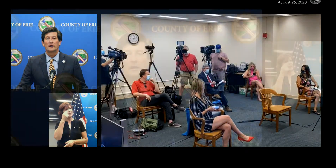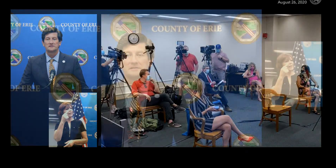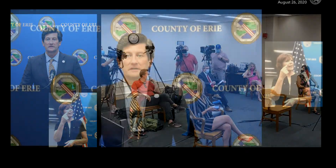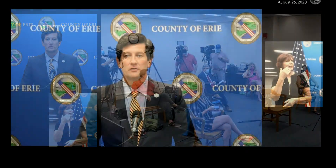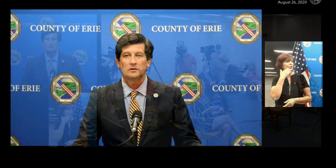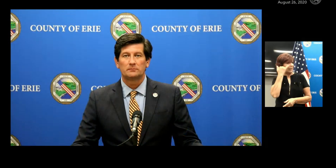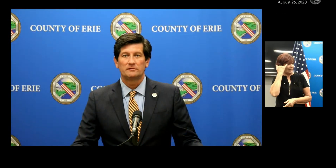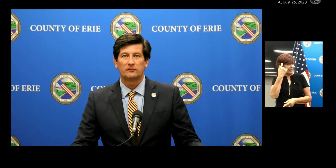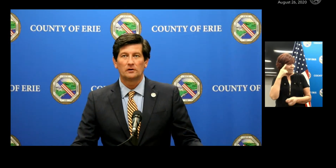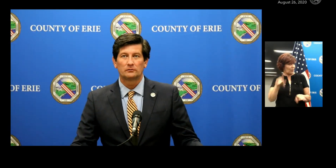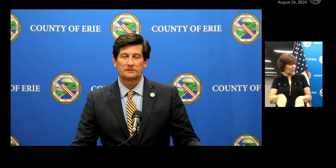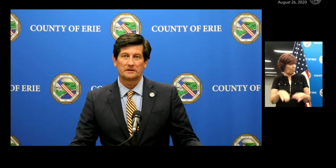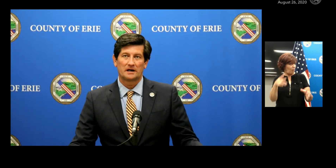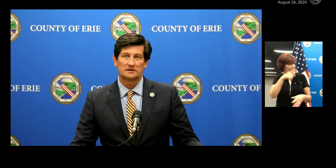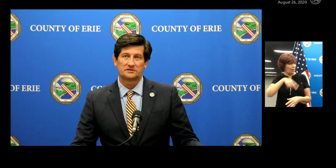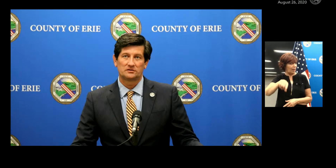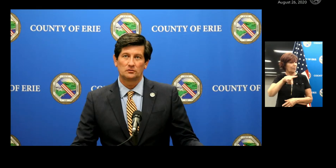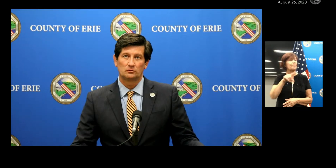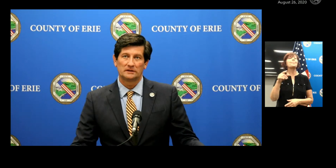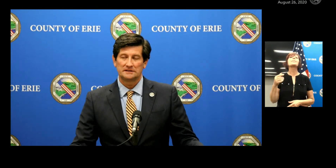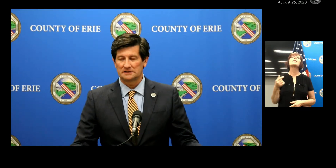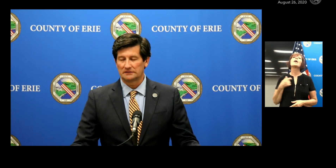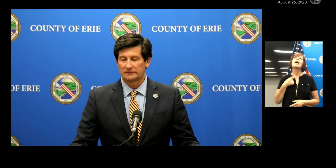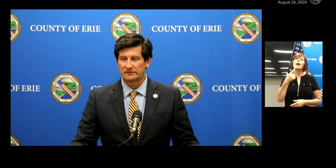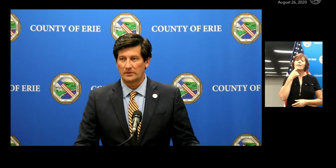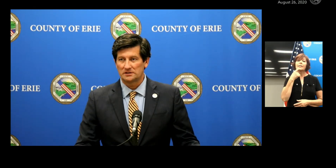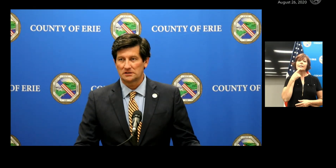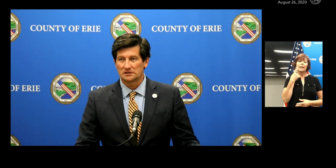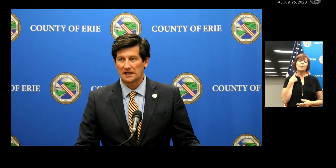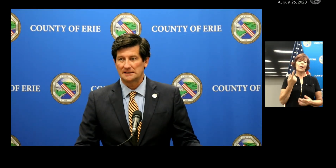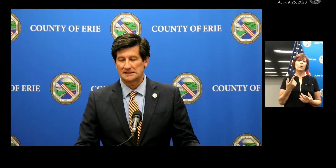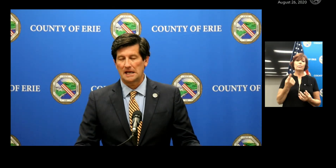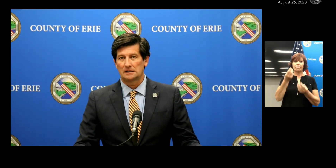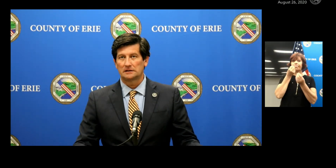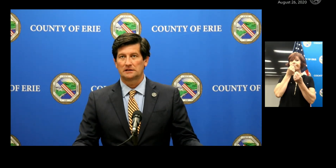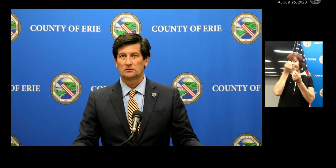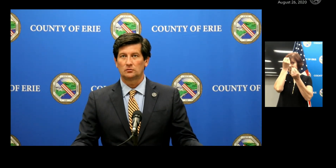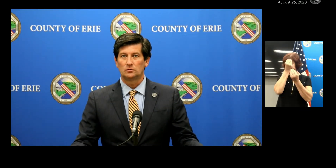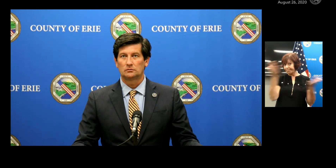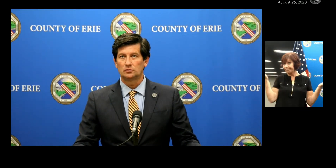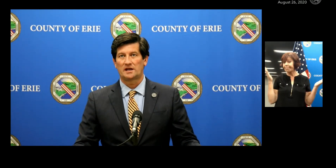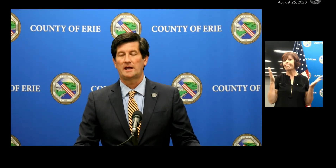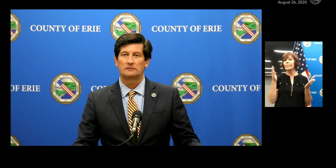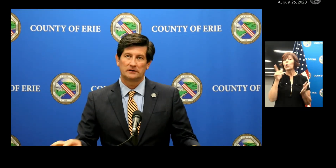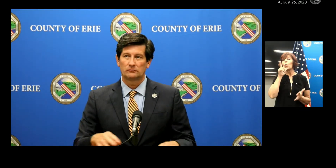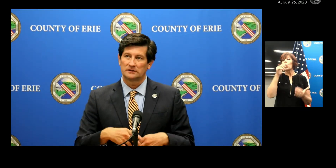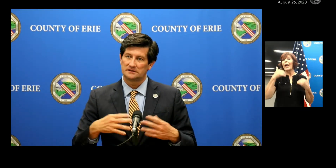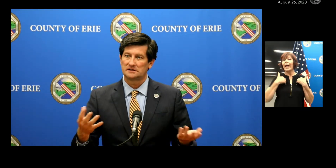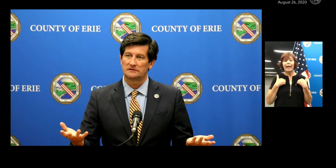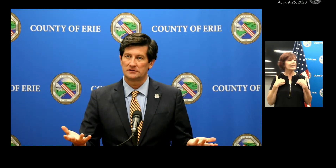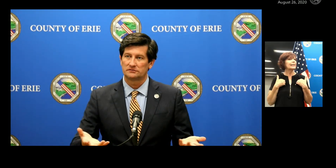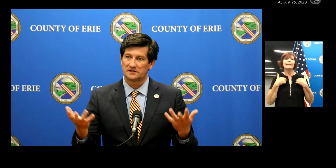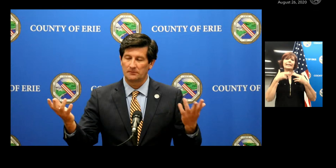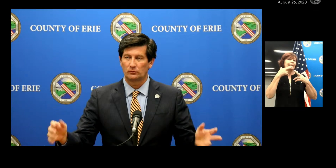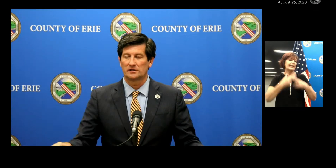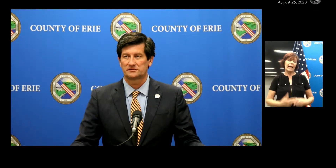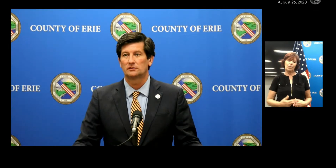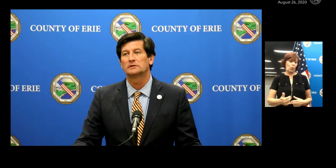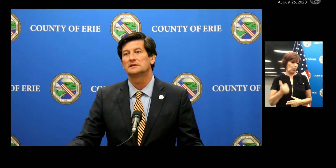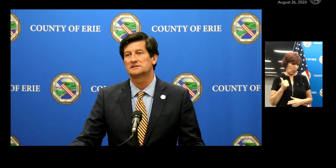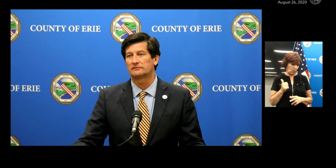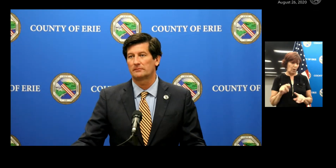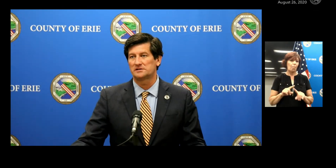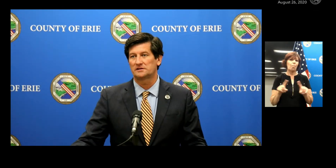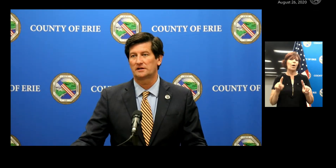forward? Well, as I've noted before with regards to releasing of information, case data, and who's had it, we don't release the individual's name, but we also